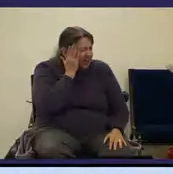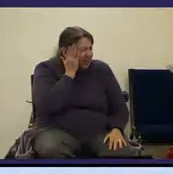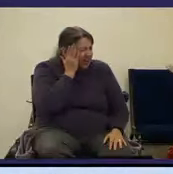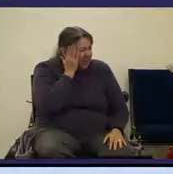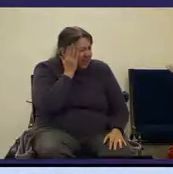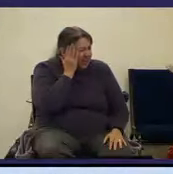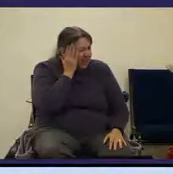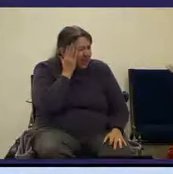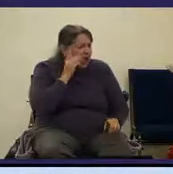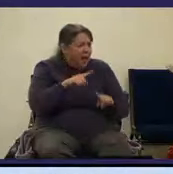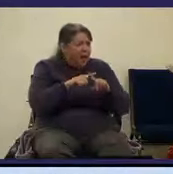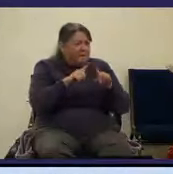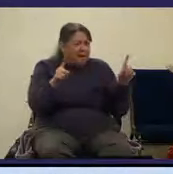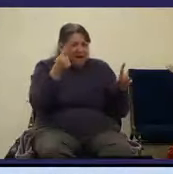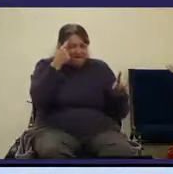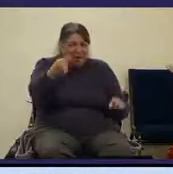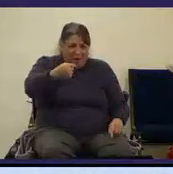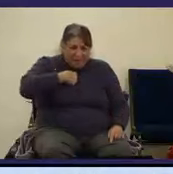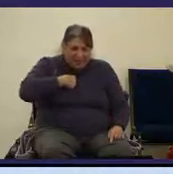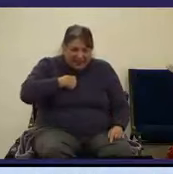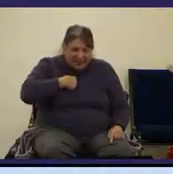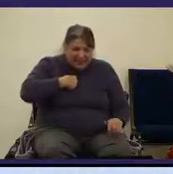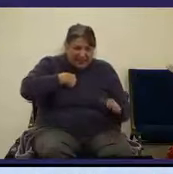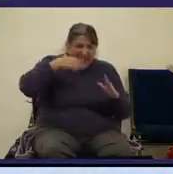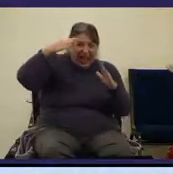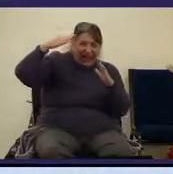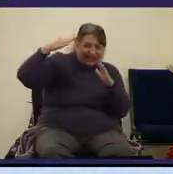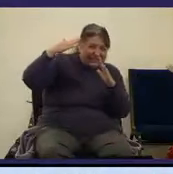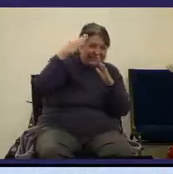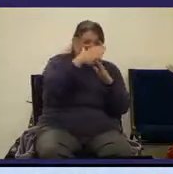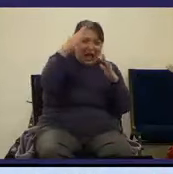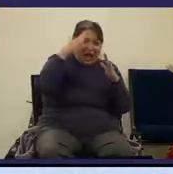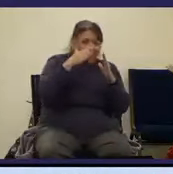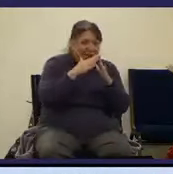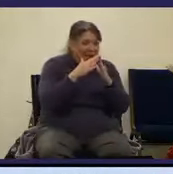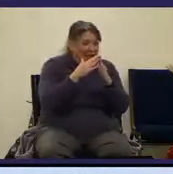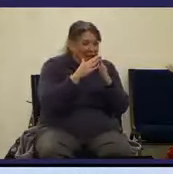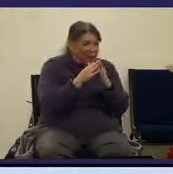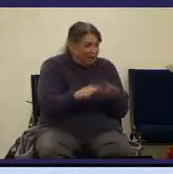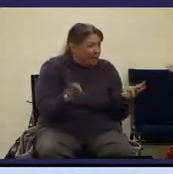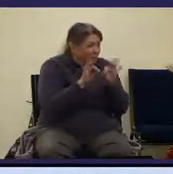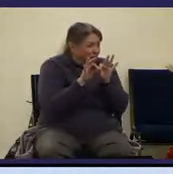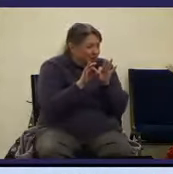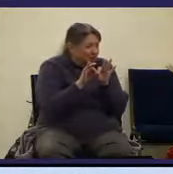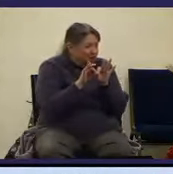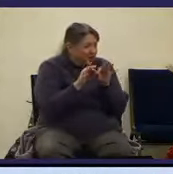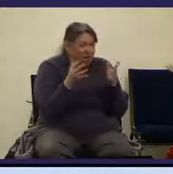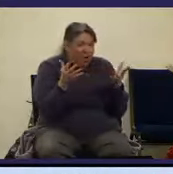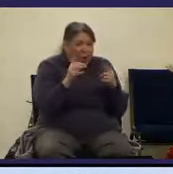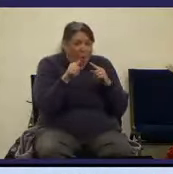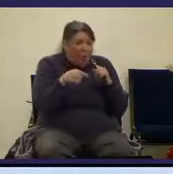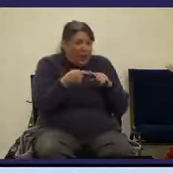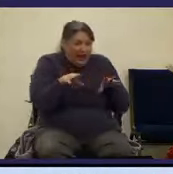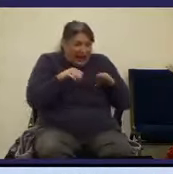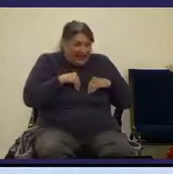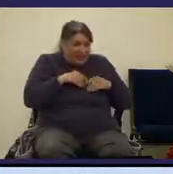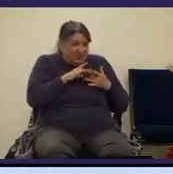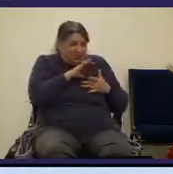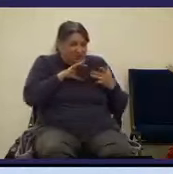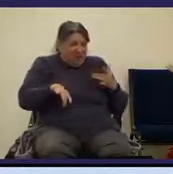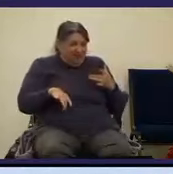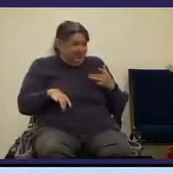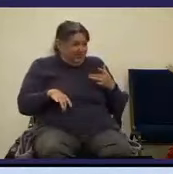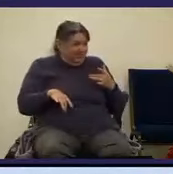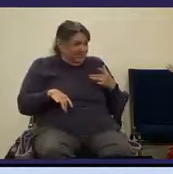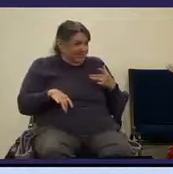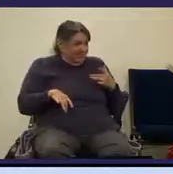of all the things listed in this book, the most important thing is your spiritual birth certificate. The most important thing is